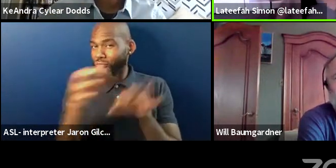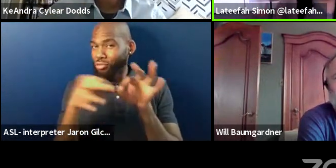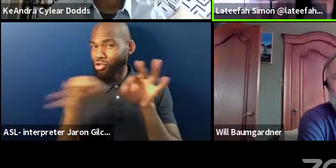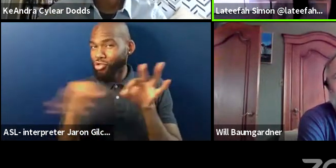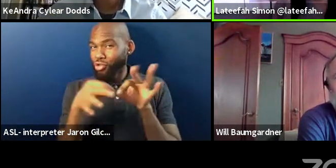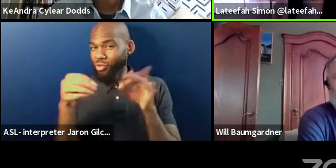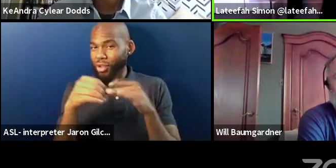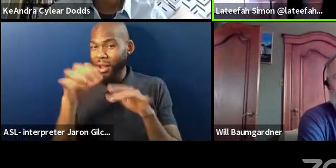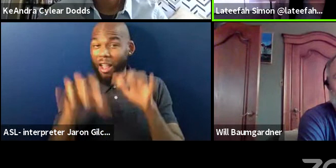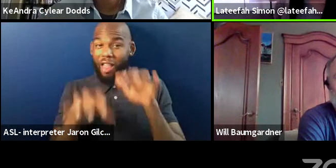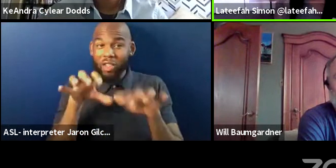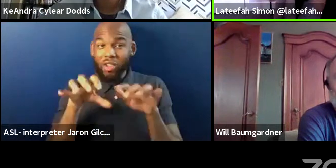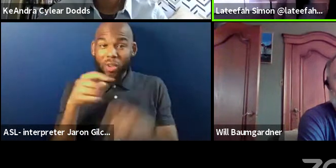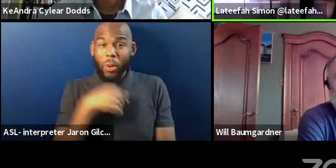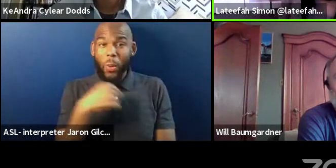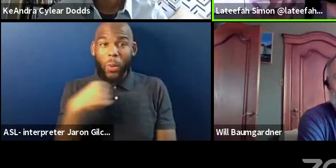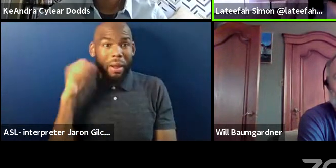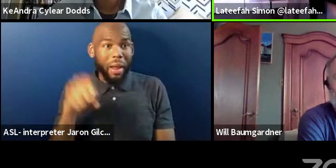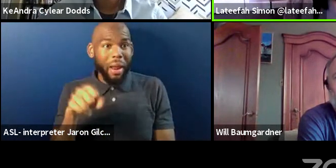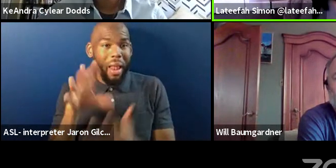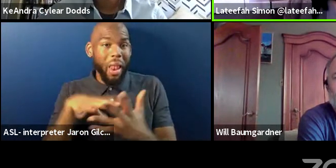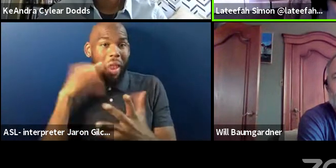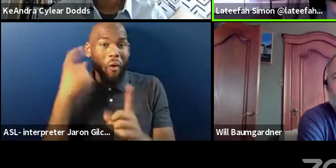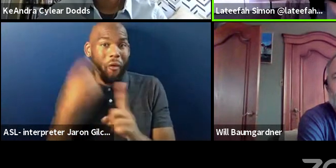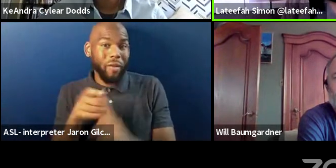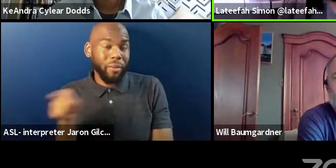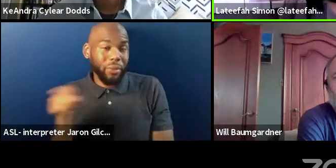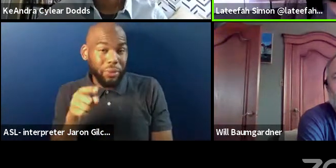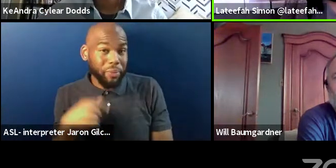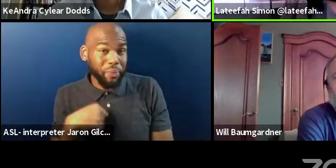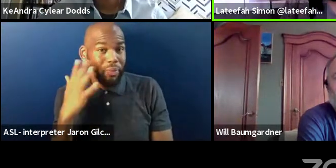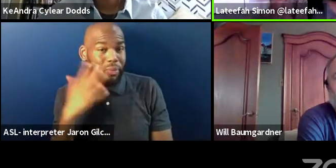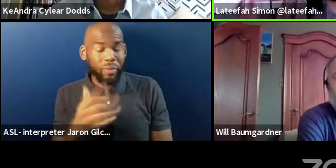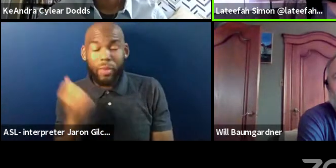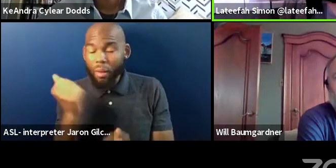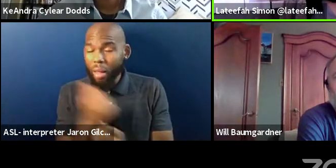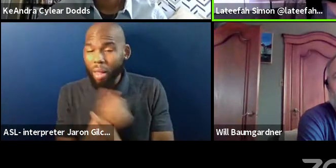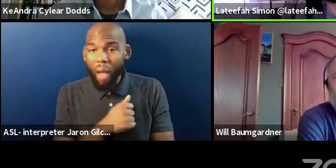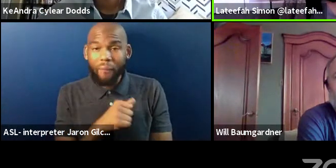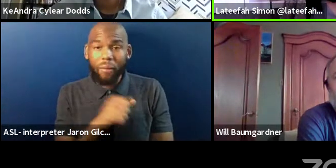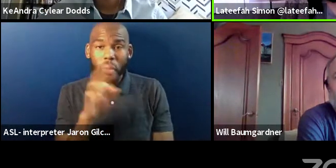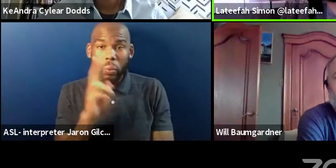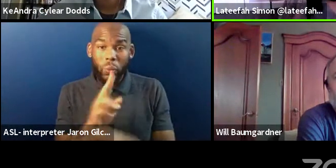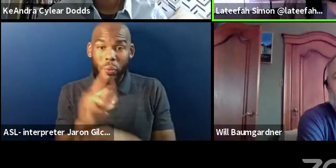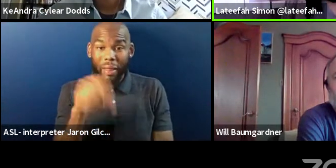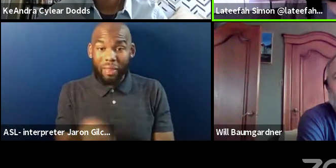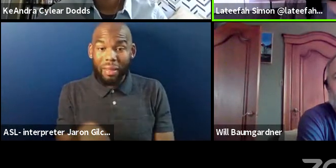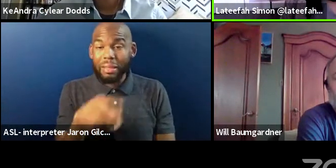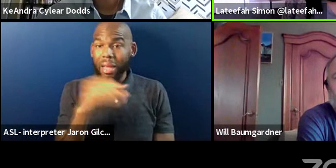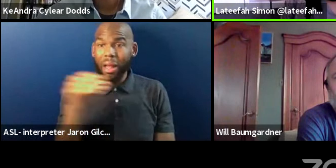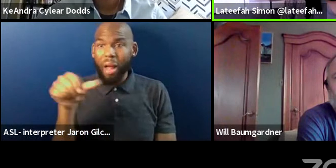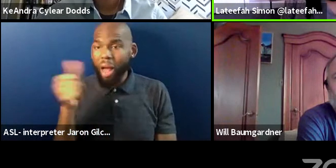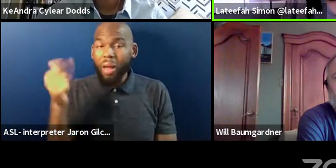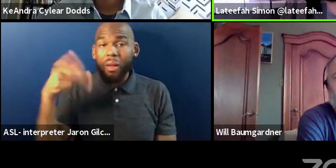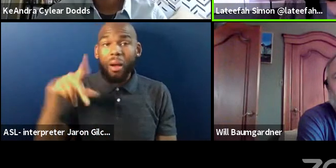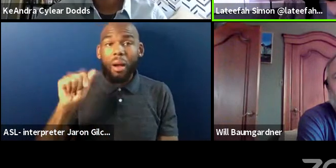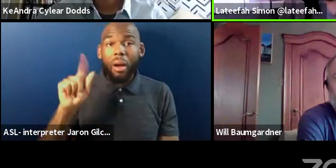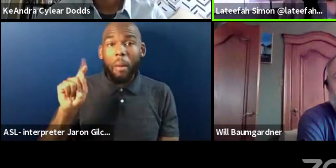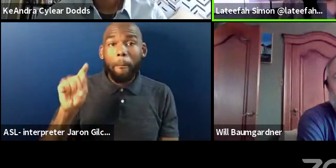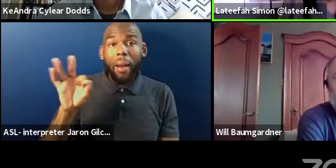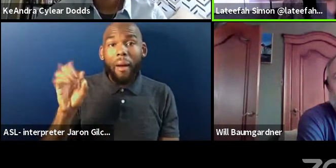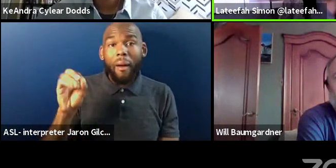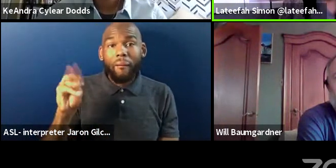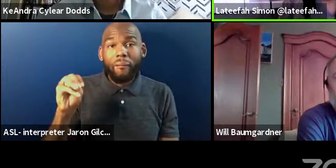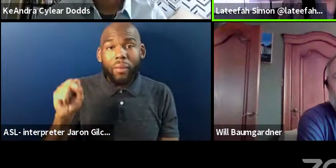all really learn from you. I would actually love at some point to just, using this platform or others, to hear about, one, how